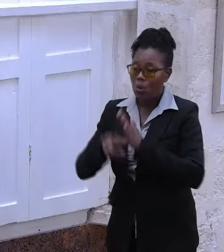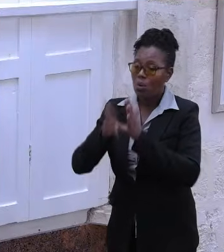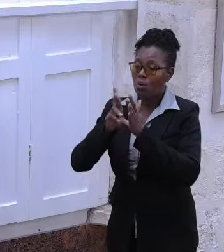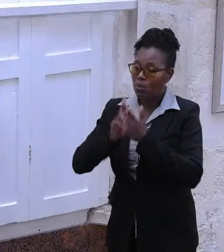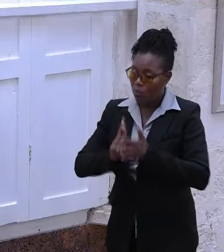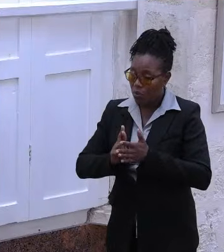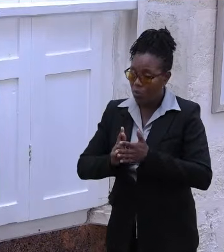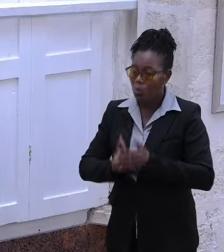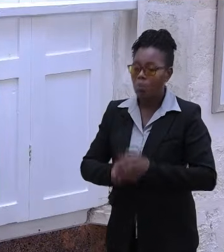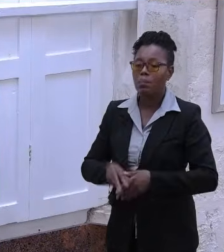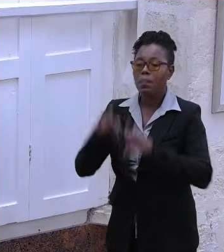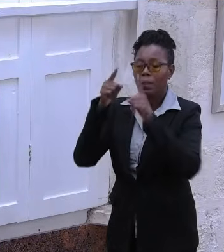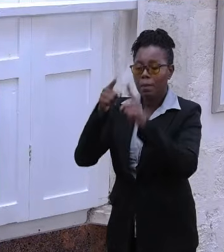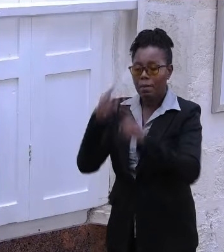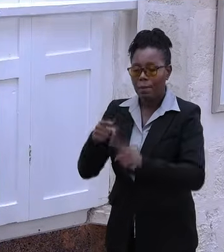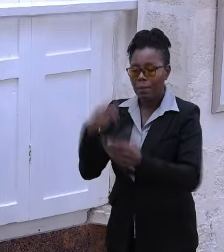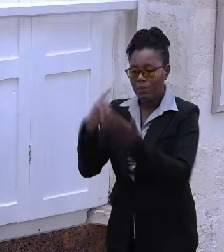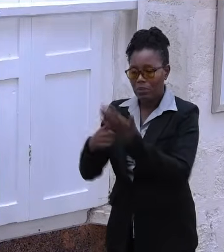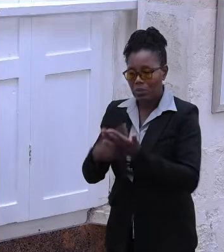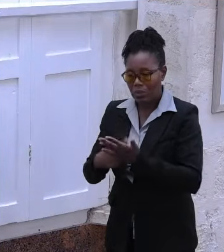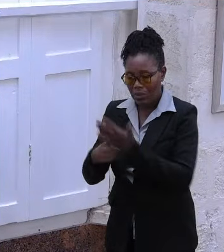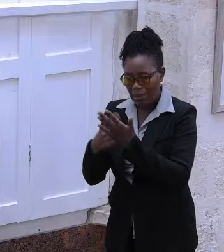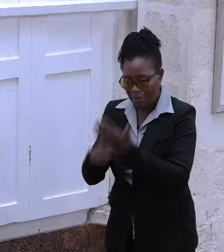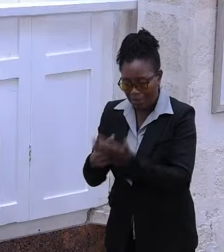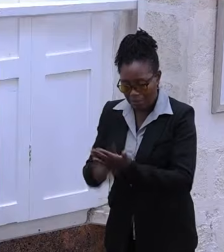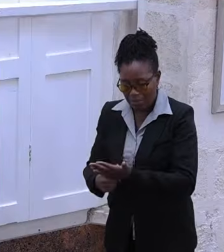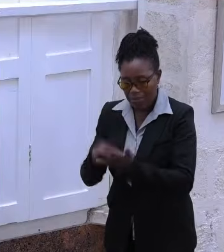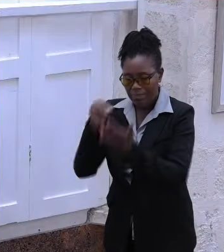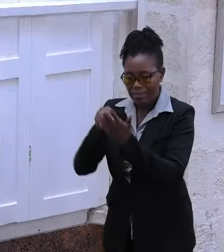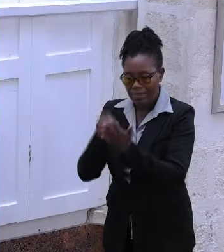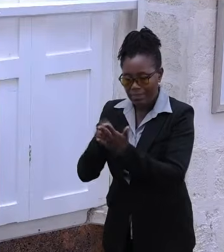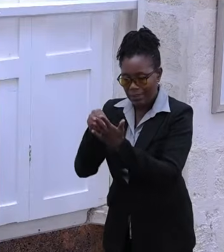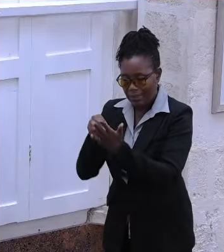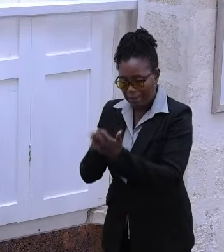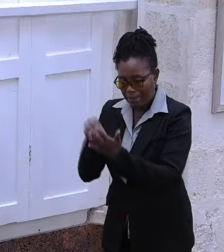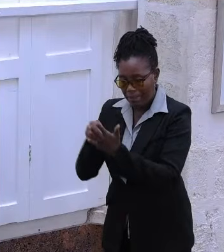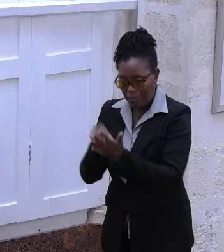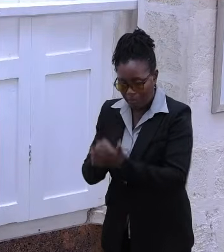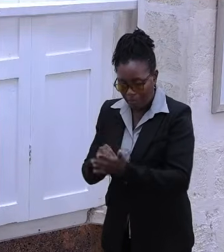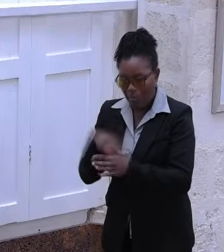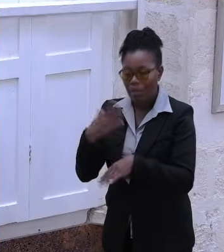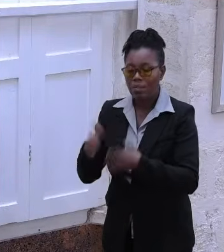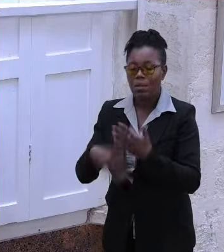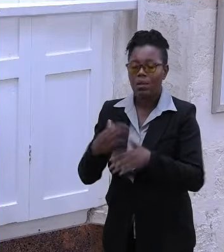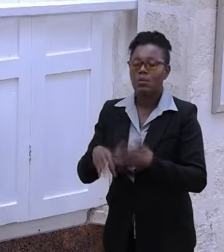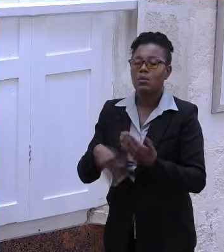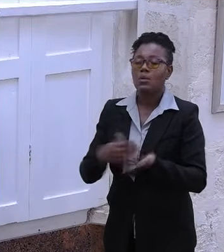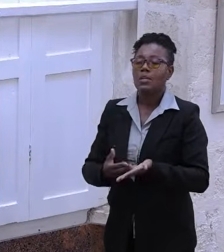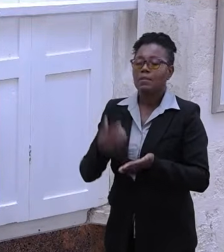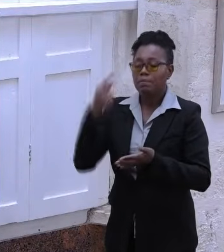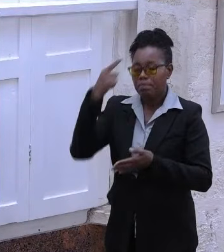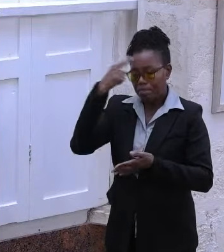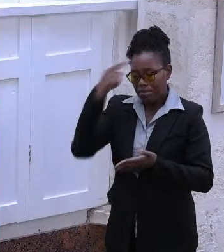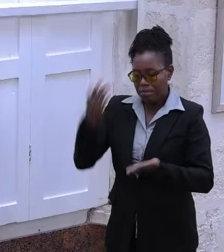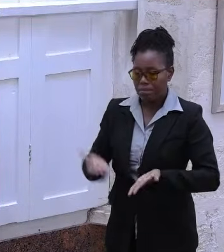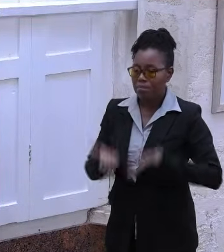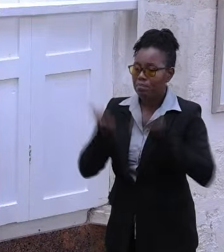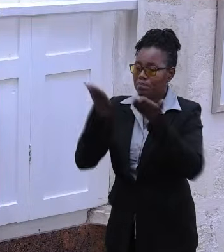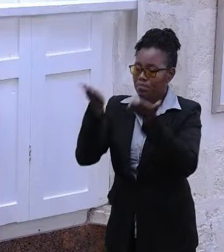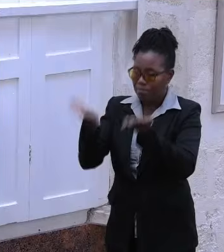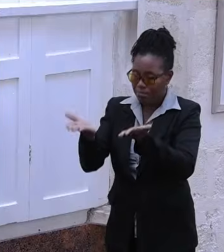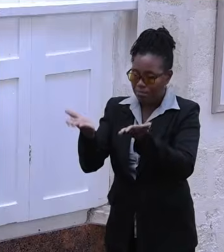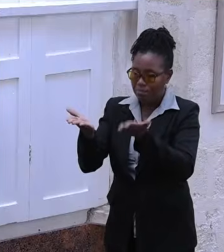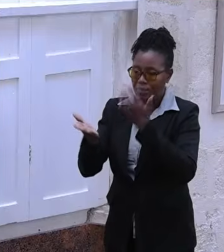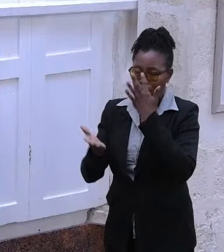to discuss, cogitate, and then make the recommendations based on what we have seen and heard and been able